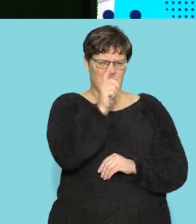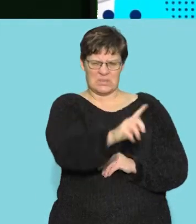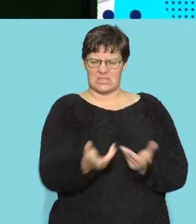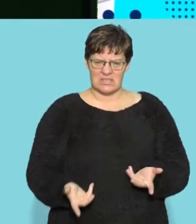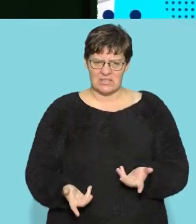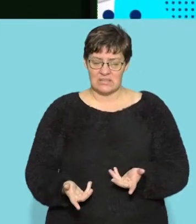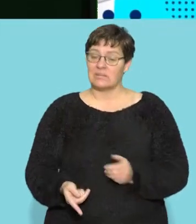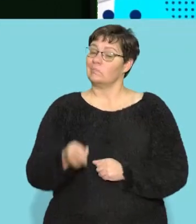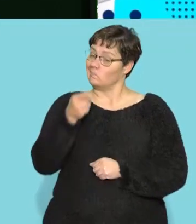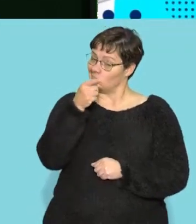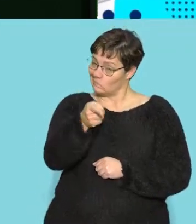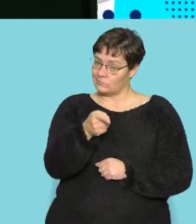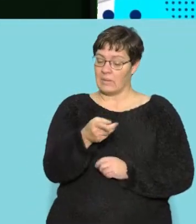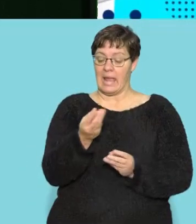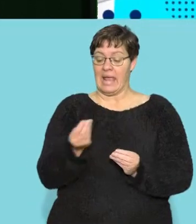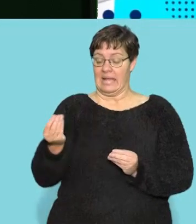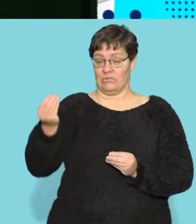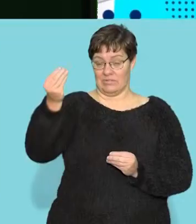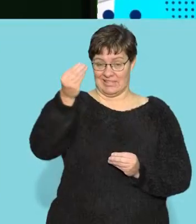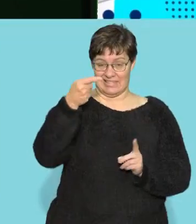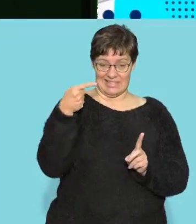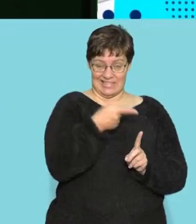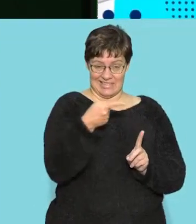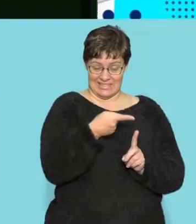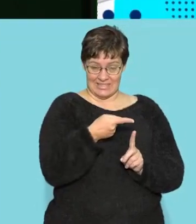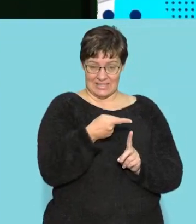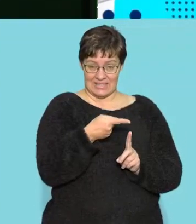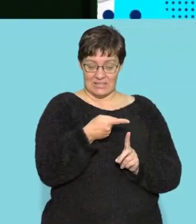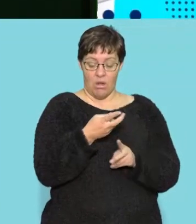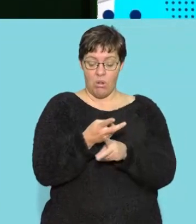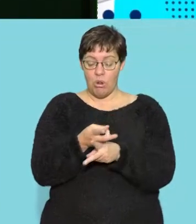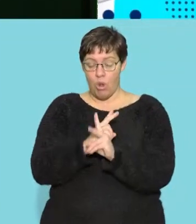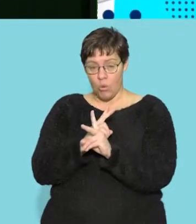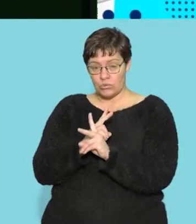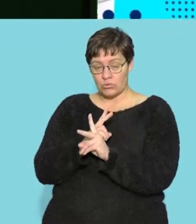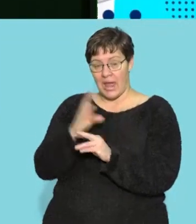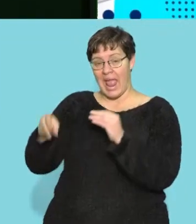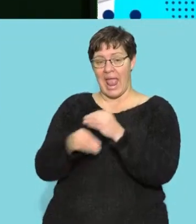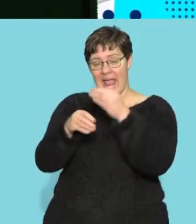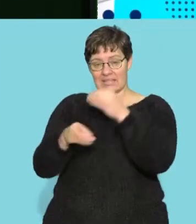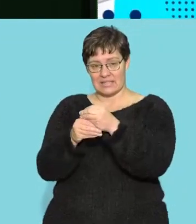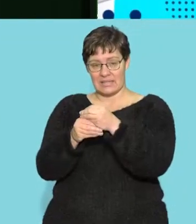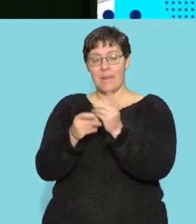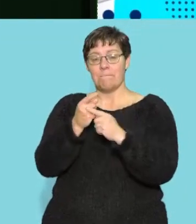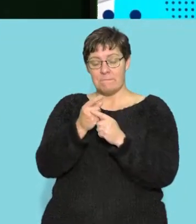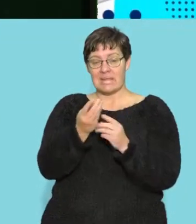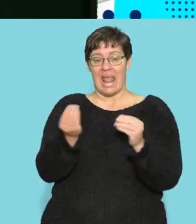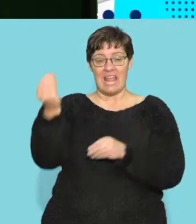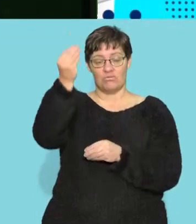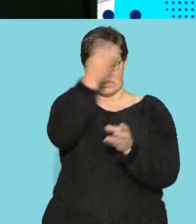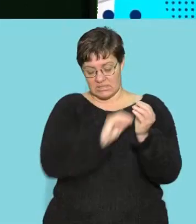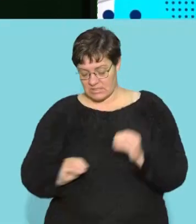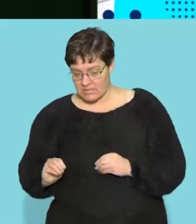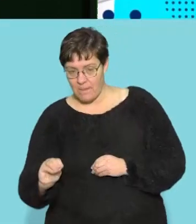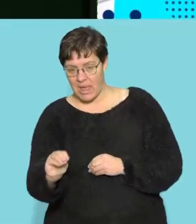mean? It means that the interest that is accrued on the loan is added back to the loan. That's what we